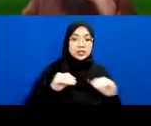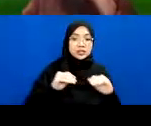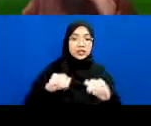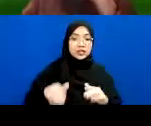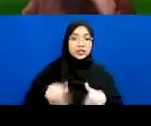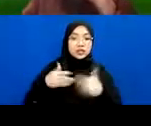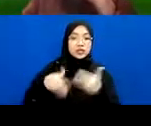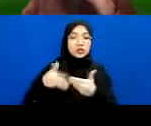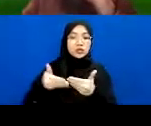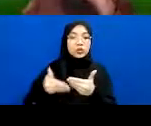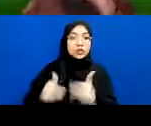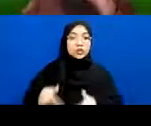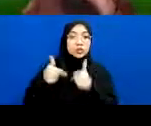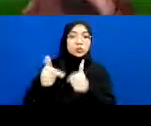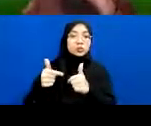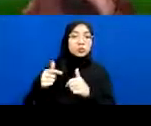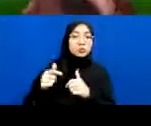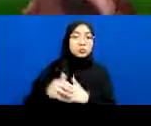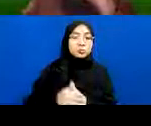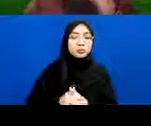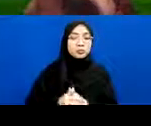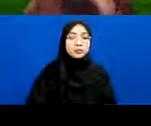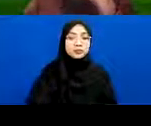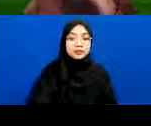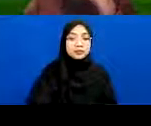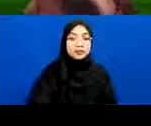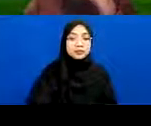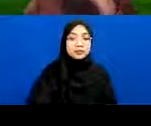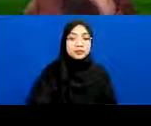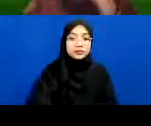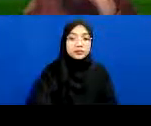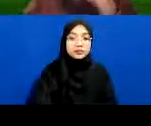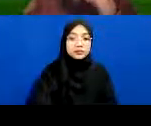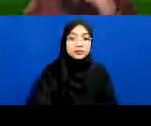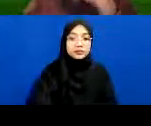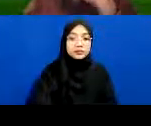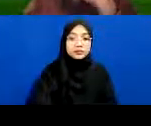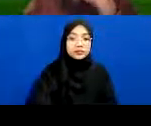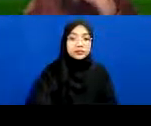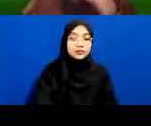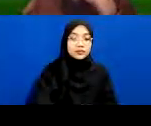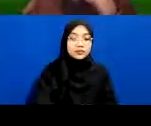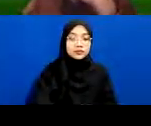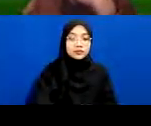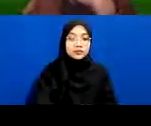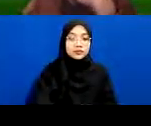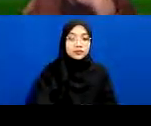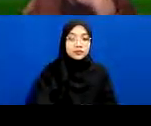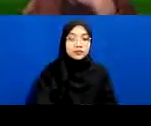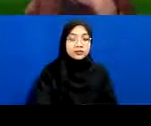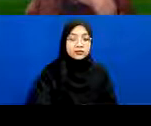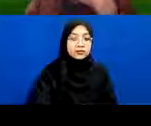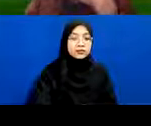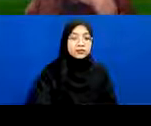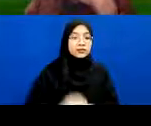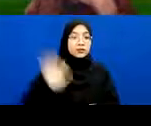Hello, everyone. We are group 3, and we would like to present our research proposal. Disability perspective, education, and lifetime